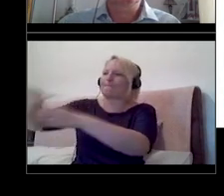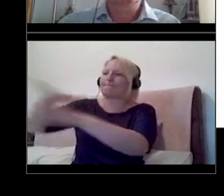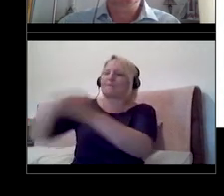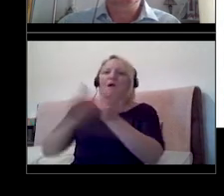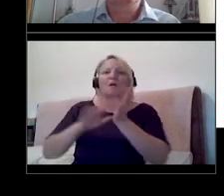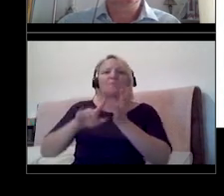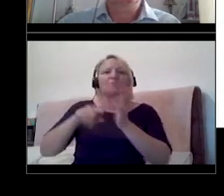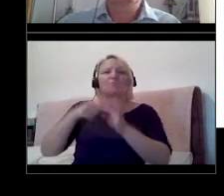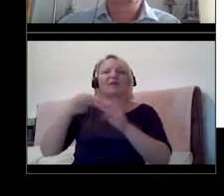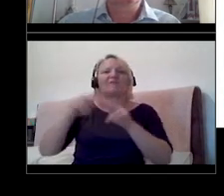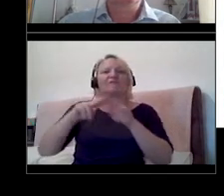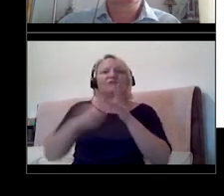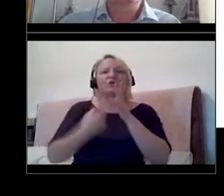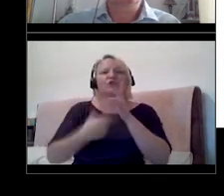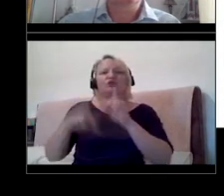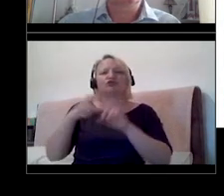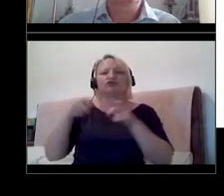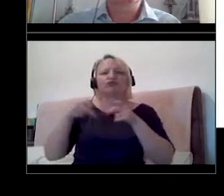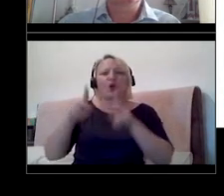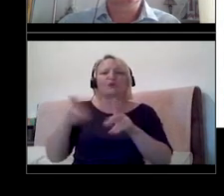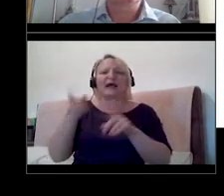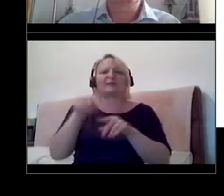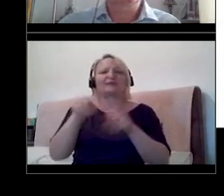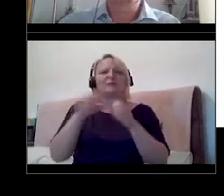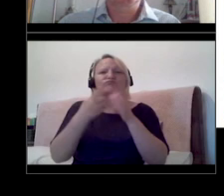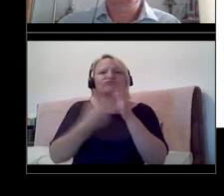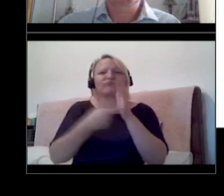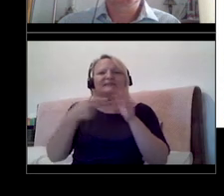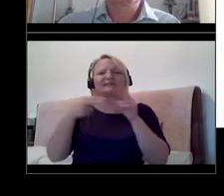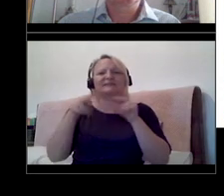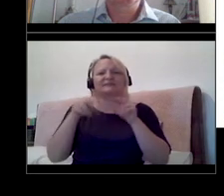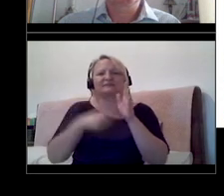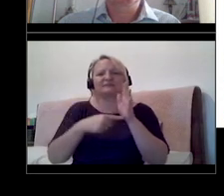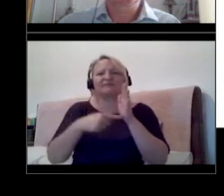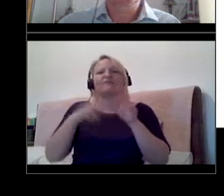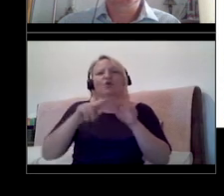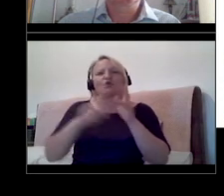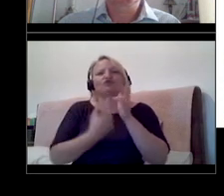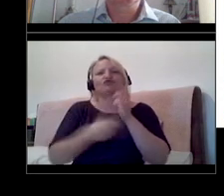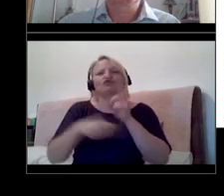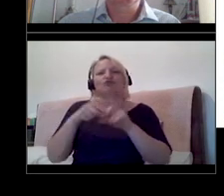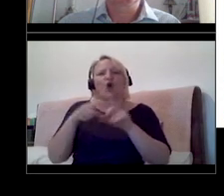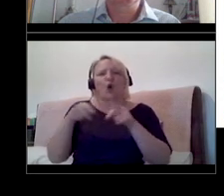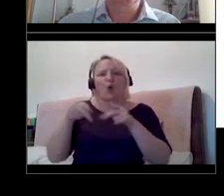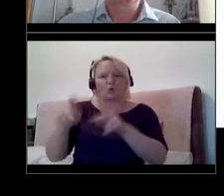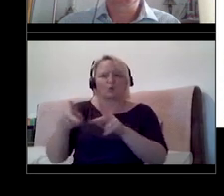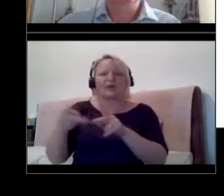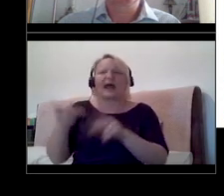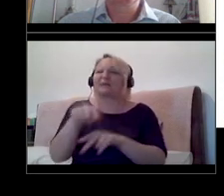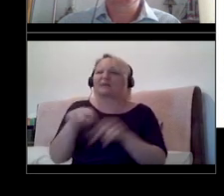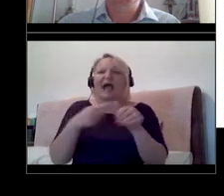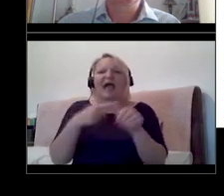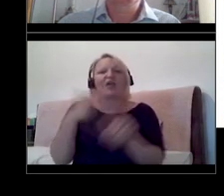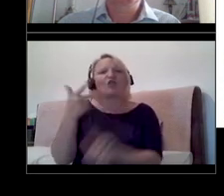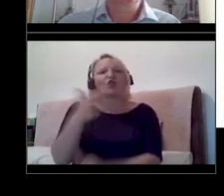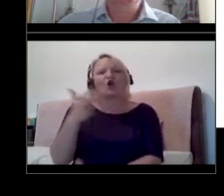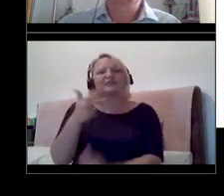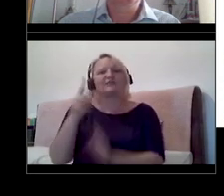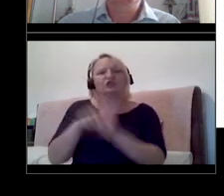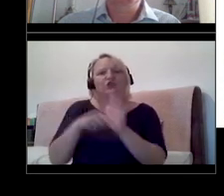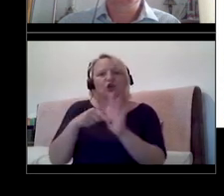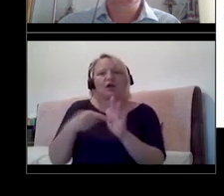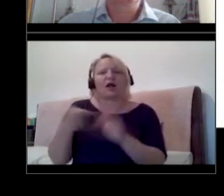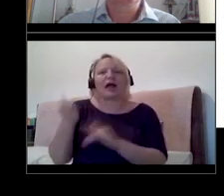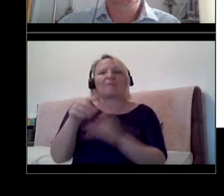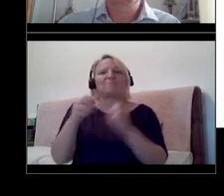Road, we also have some noise barriers. And at the A13 junction, near the Travellers site, Baker Street and